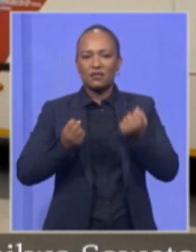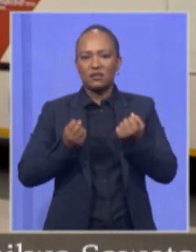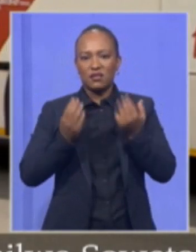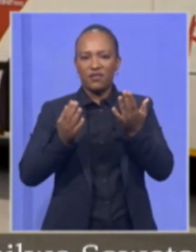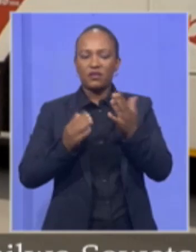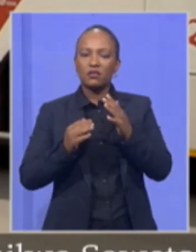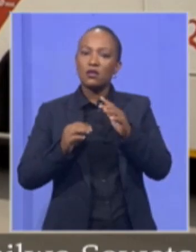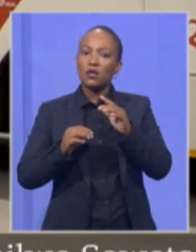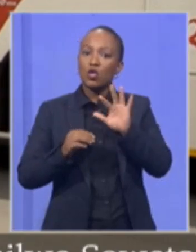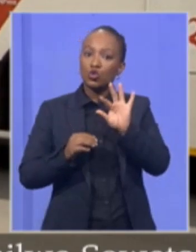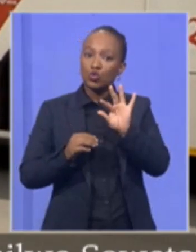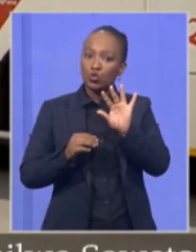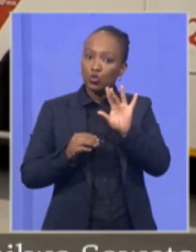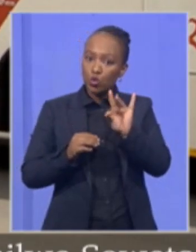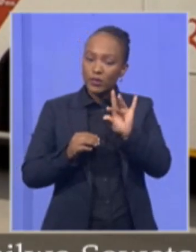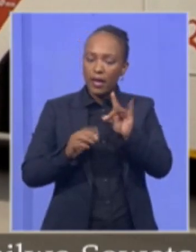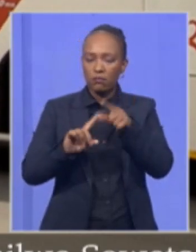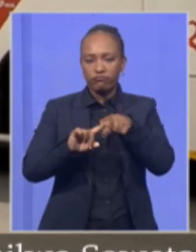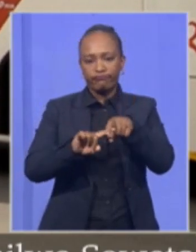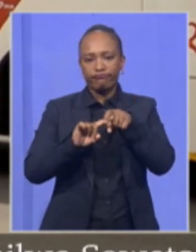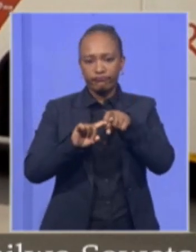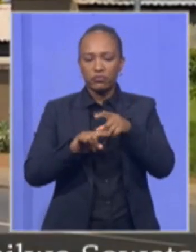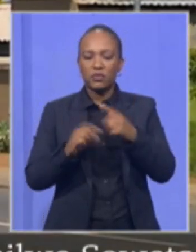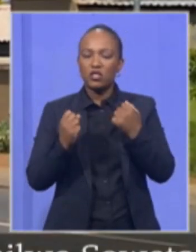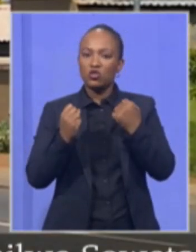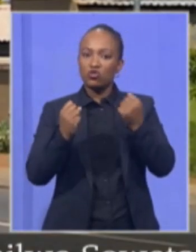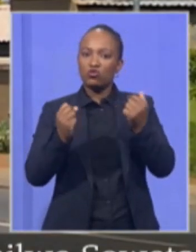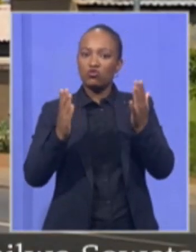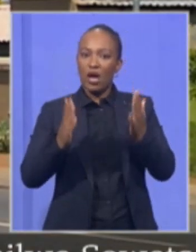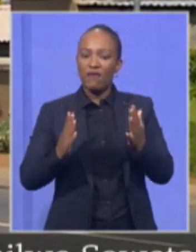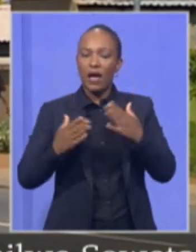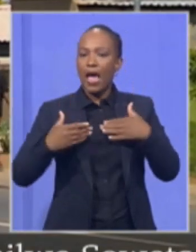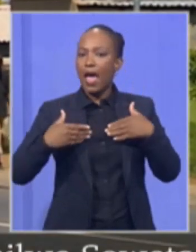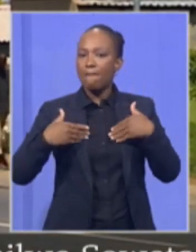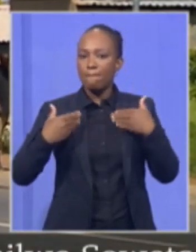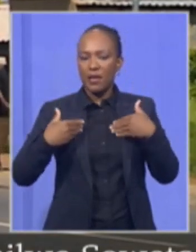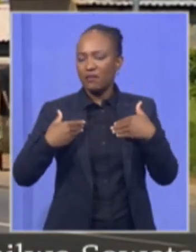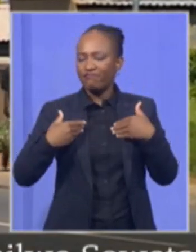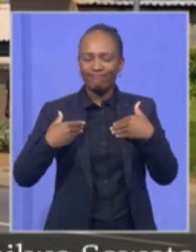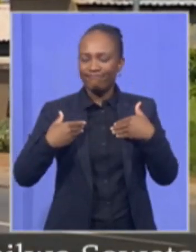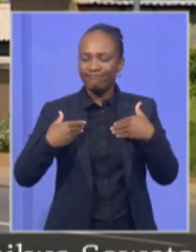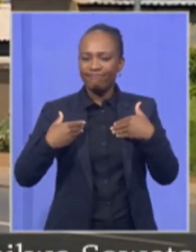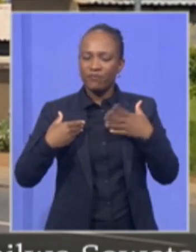ka Labobedi. Drivers are not happy. They're not even prepared to start working.